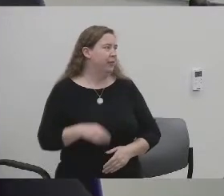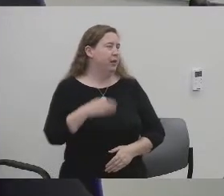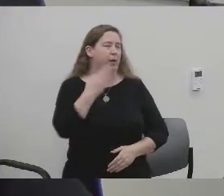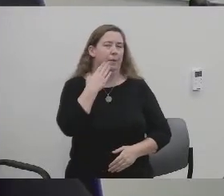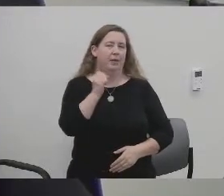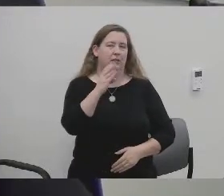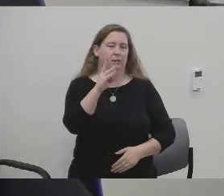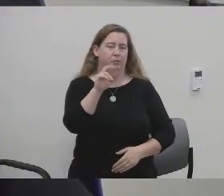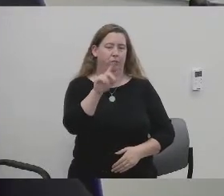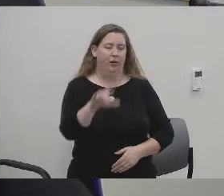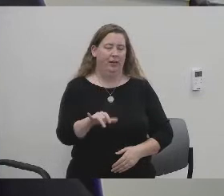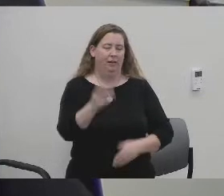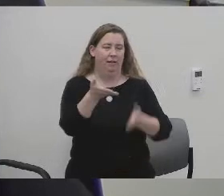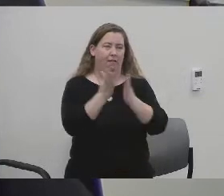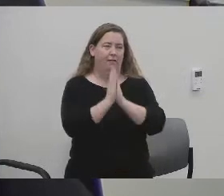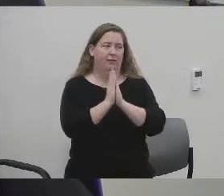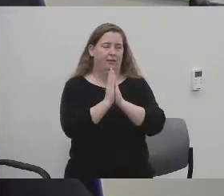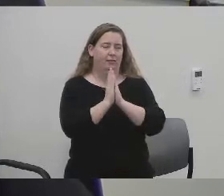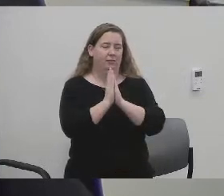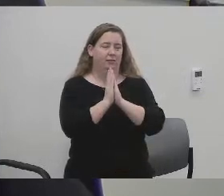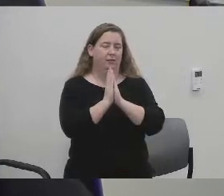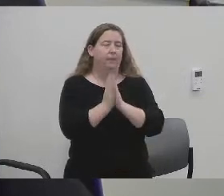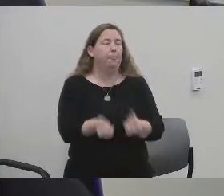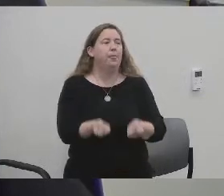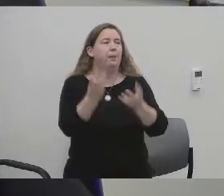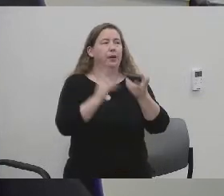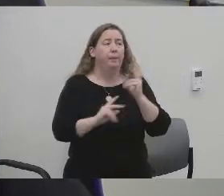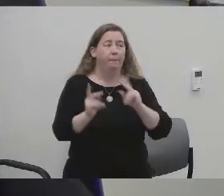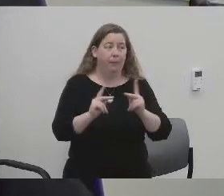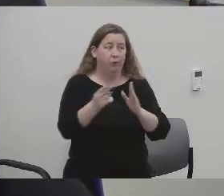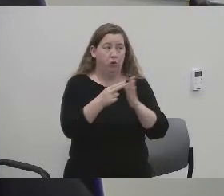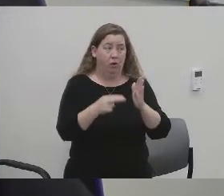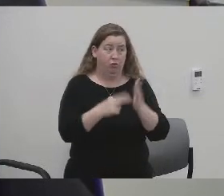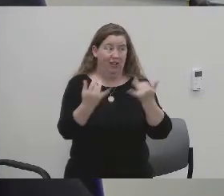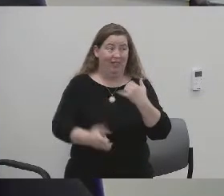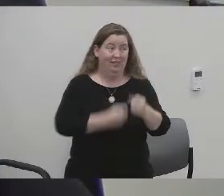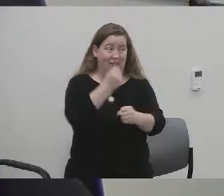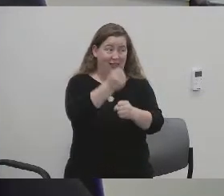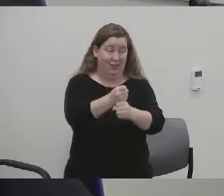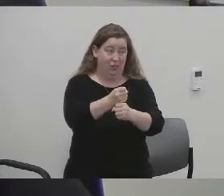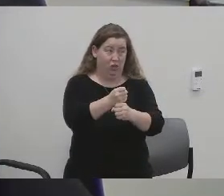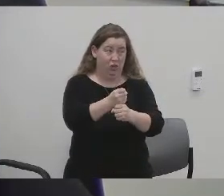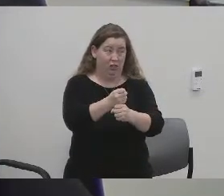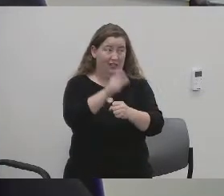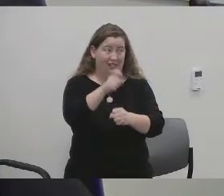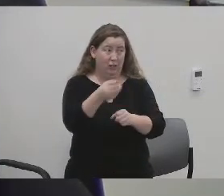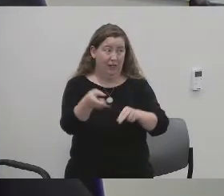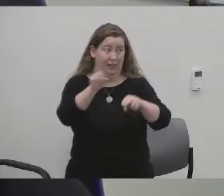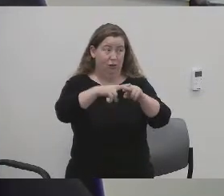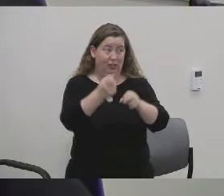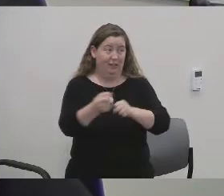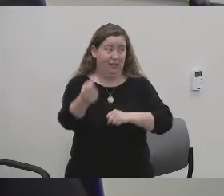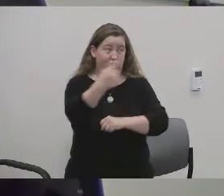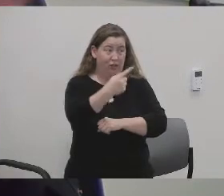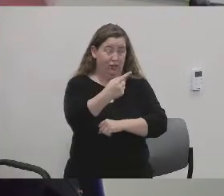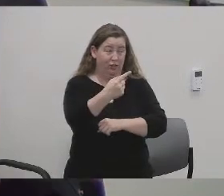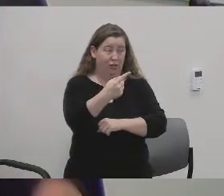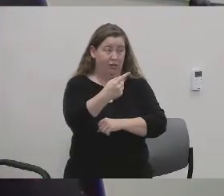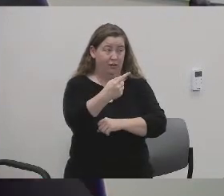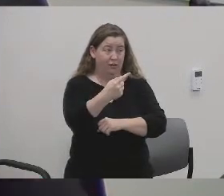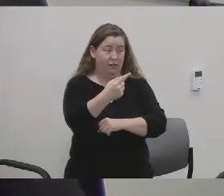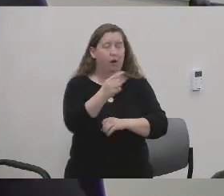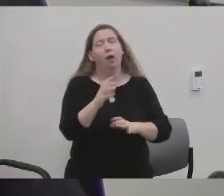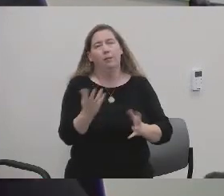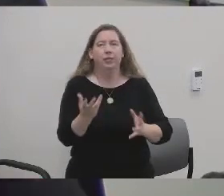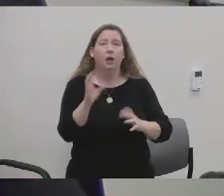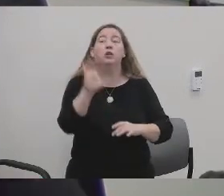So the number of people you're contracting with for this year, will that need to be increased next year? Okay,